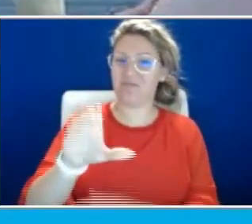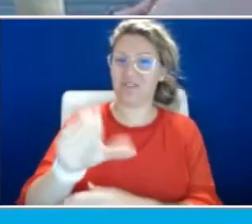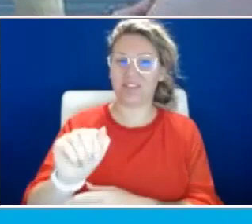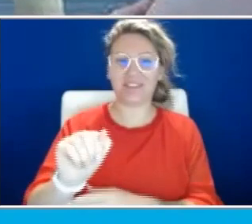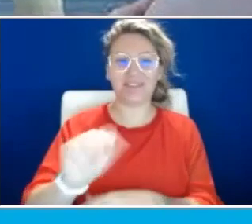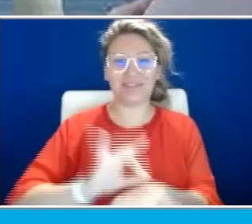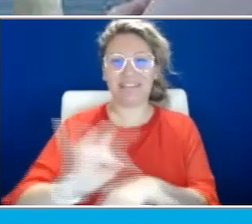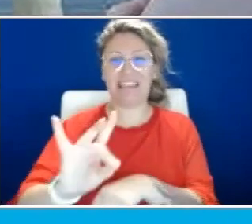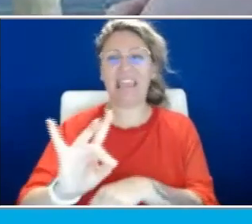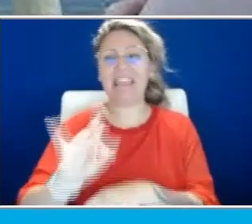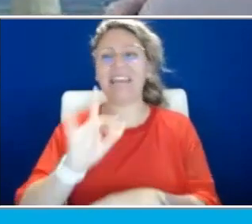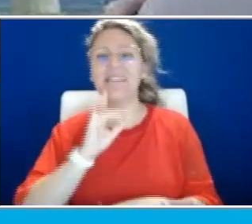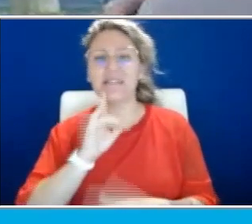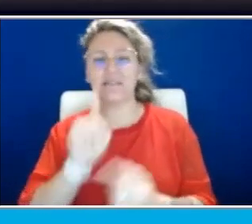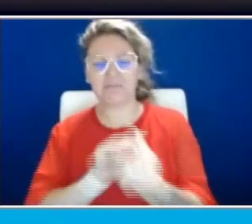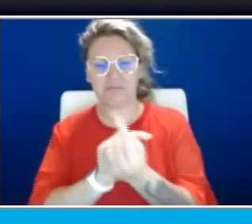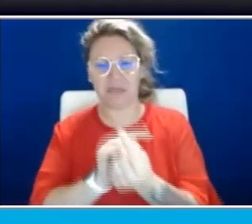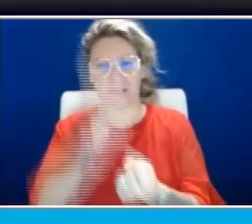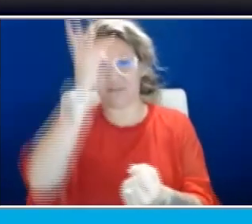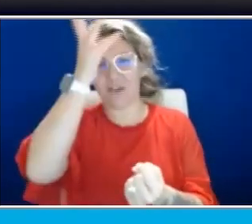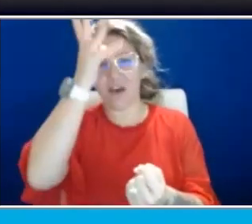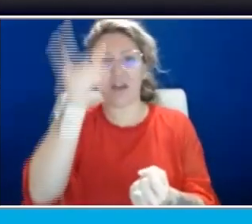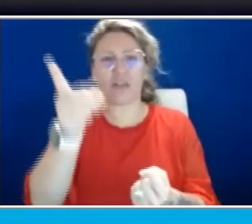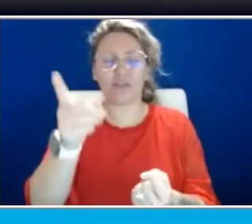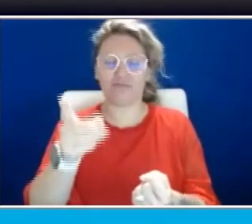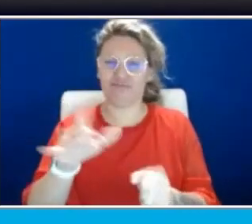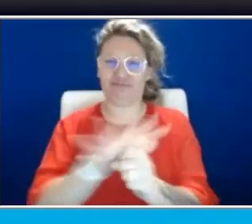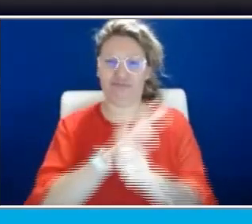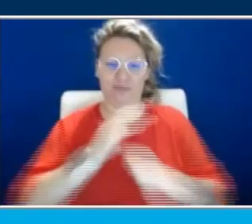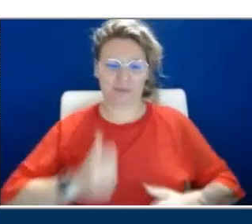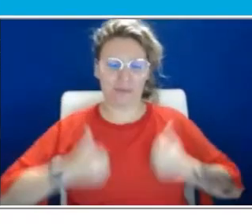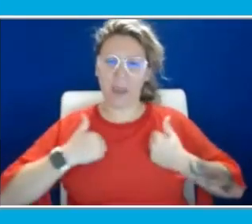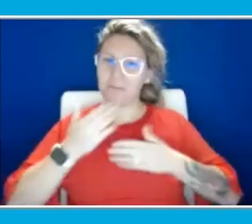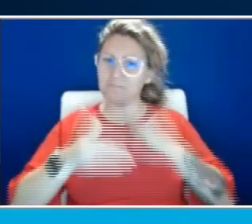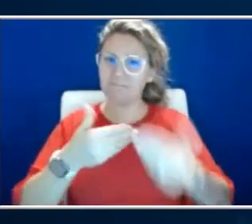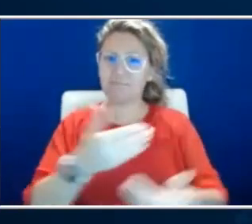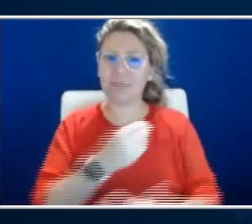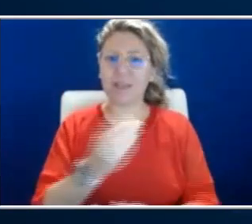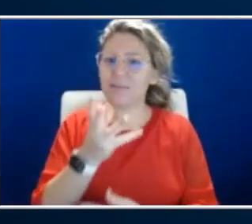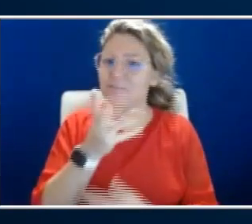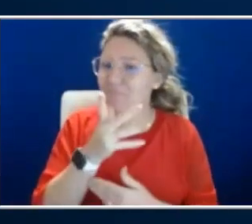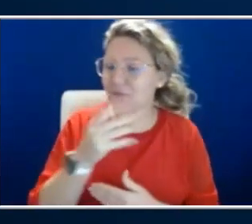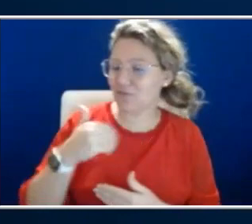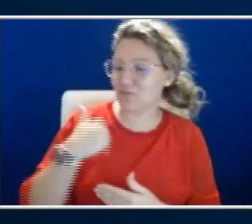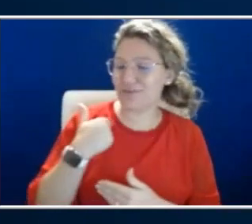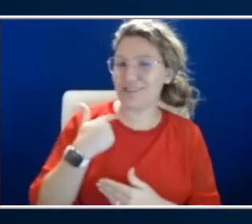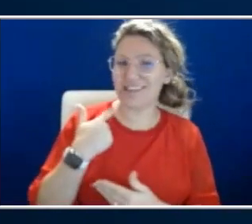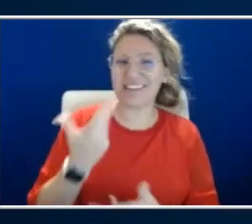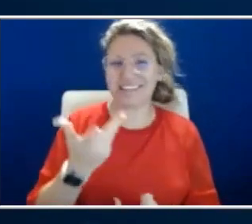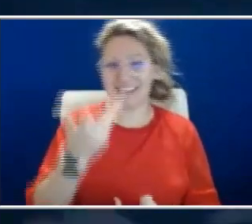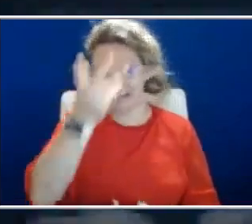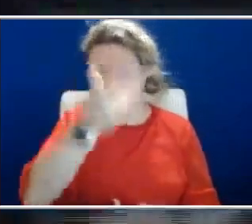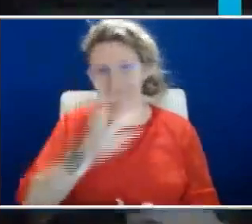this father living life to its fullest and the mother of the young man who gave the ultimate gift.